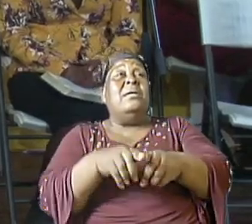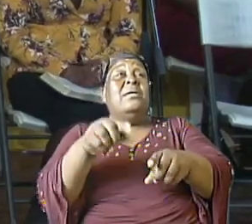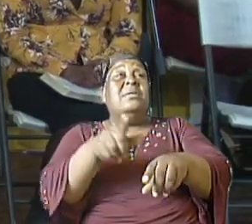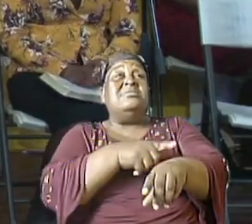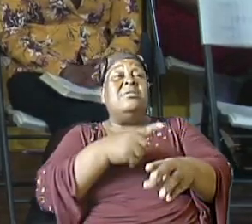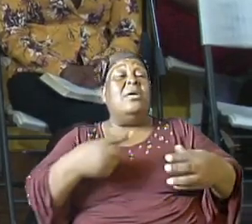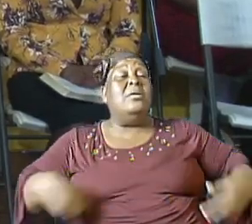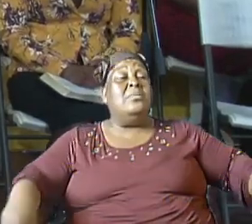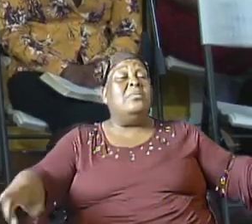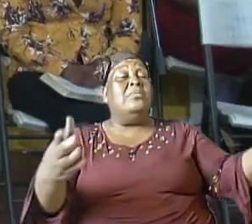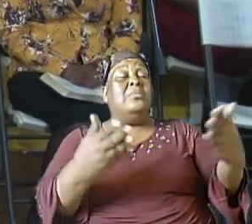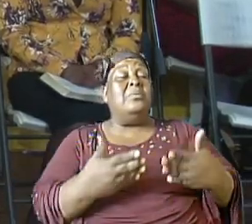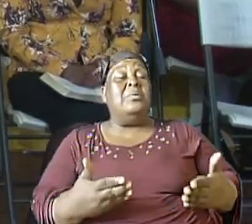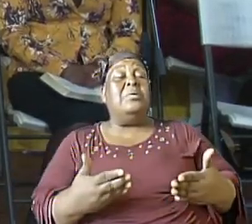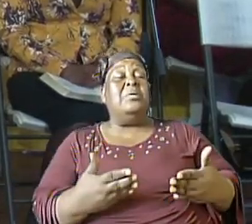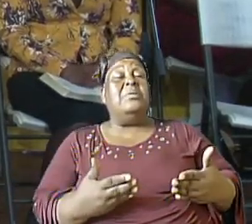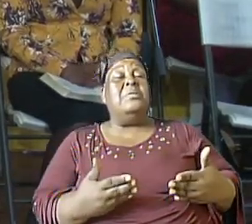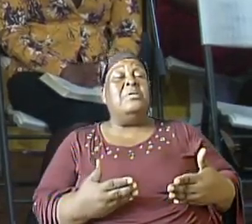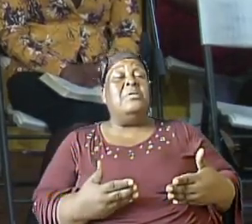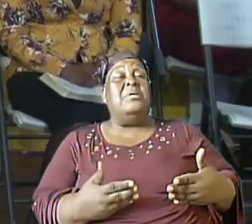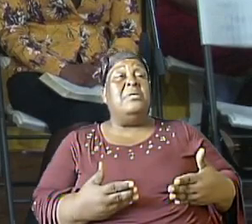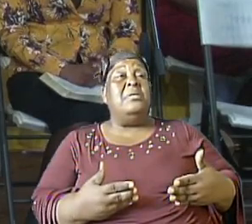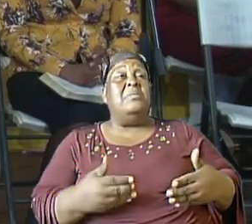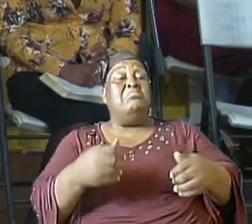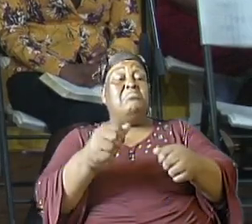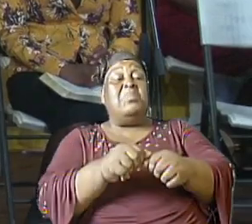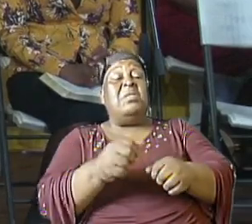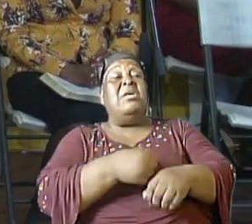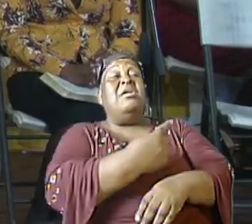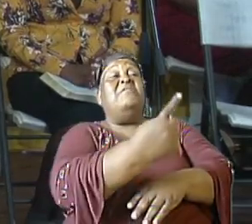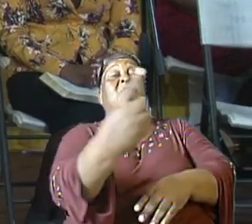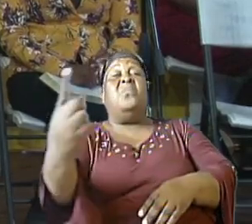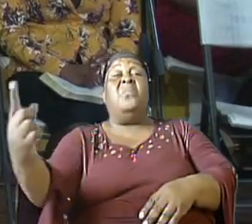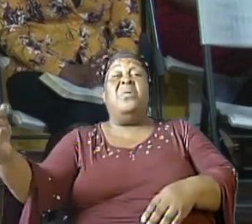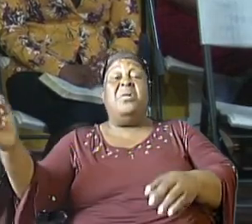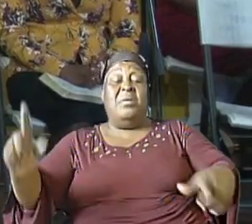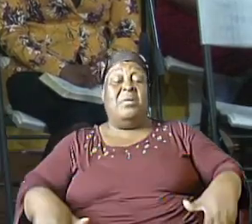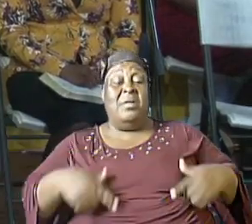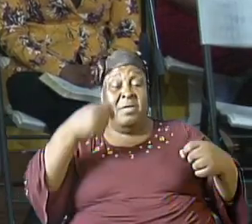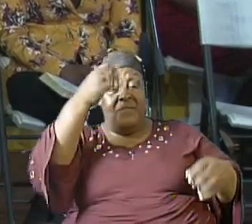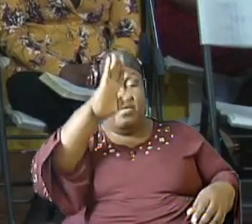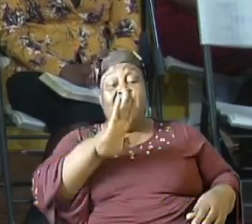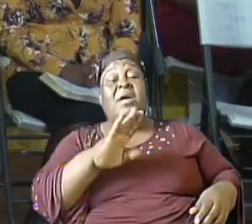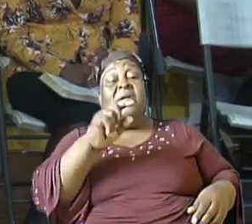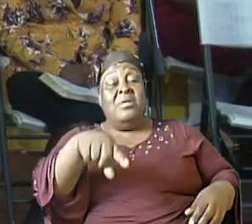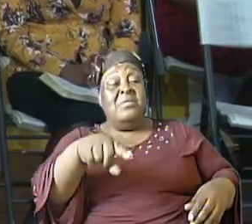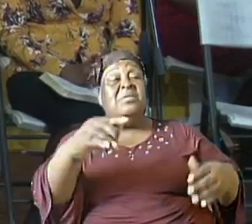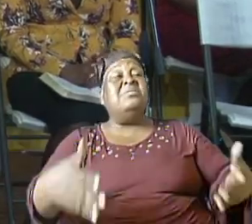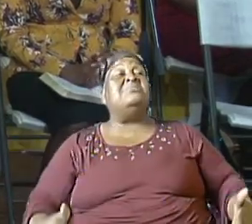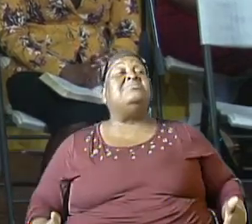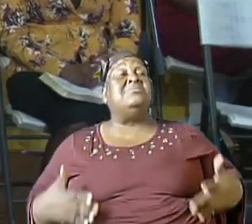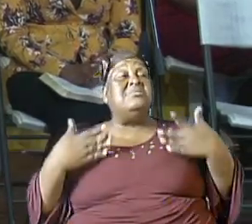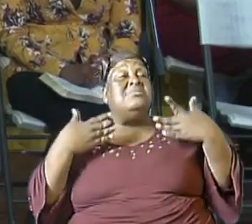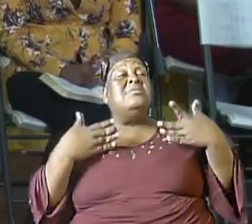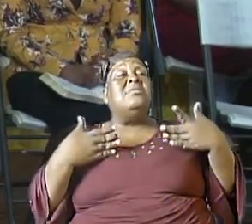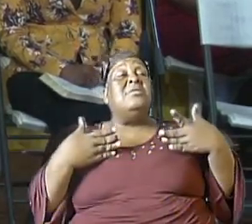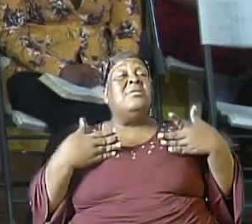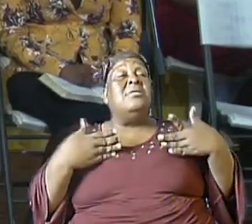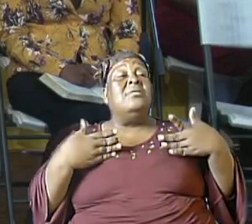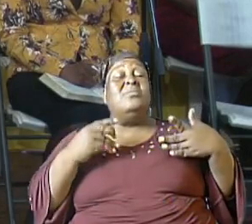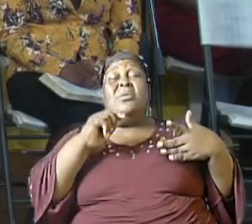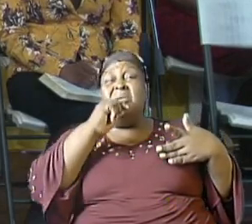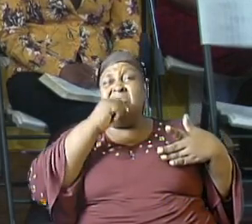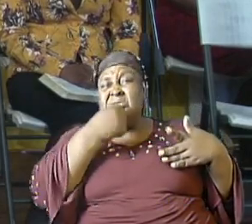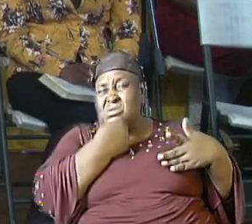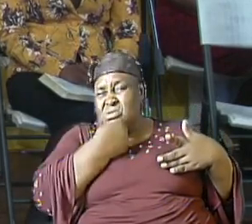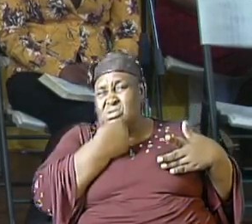As long as we are here, and everyone that will live godly in this life, we are going to